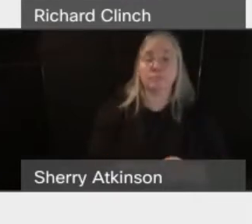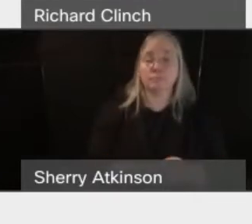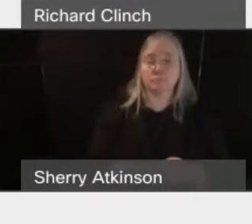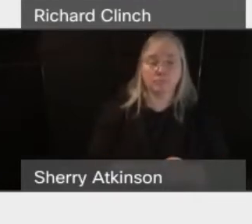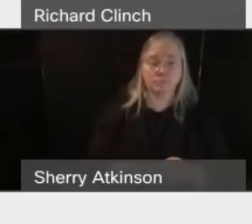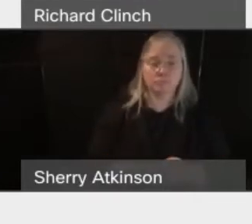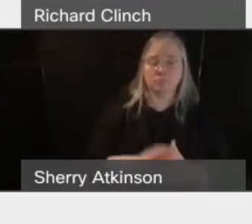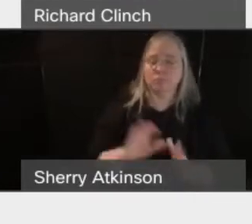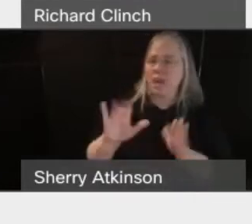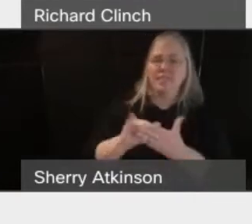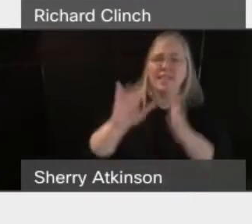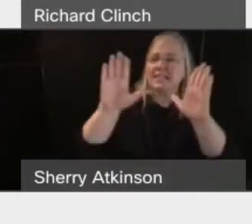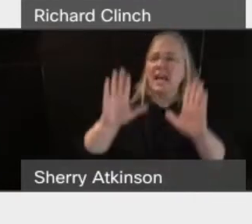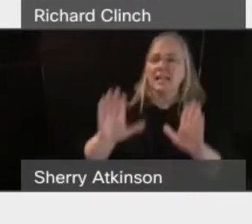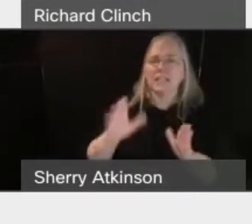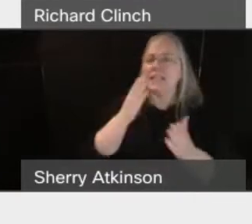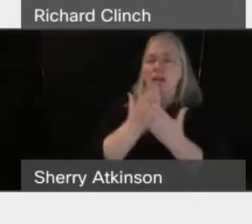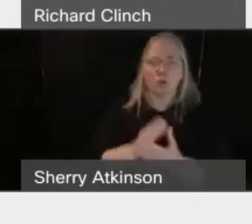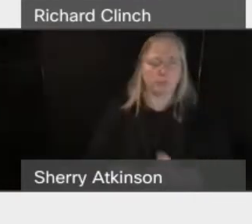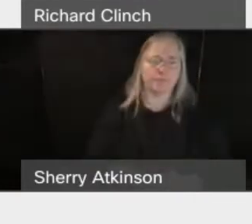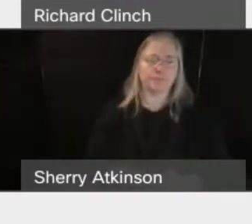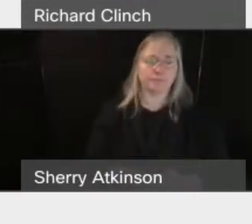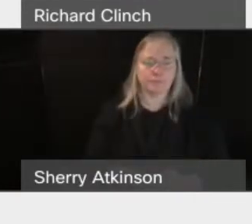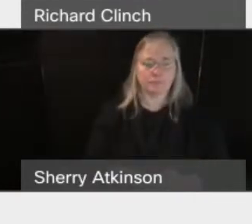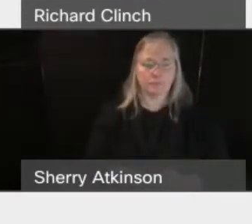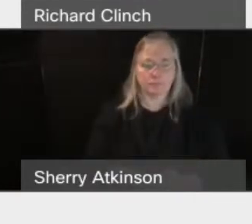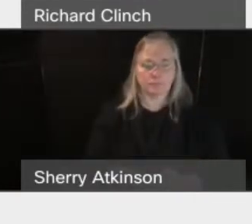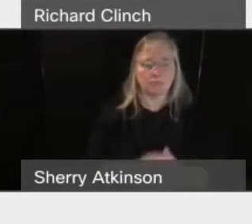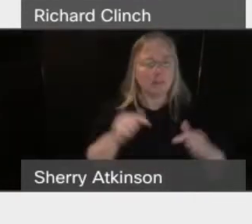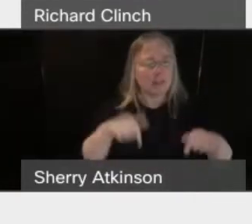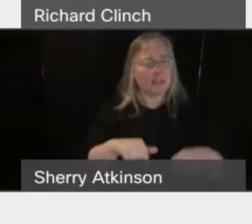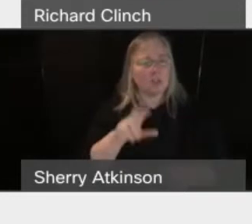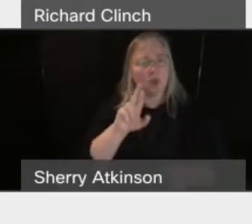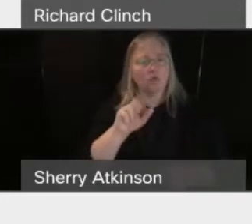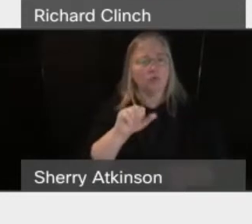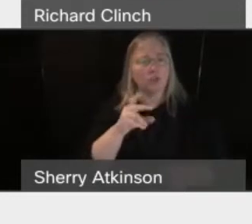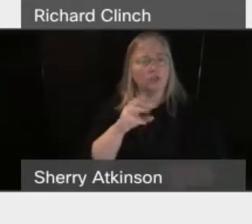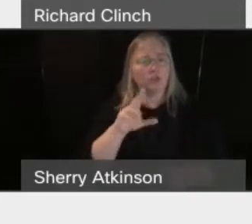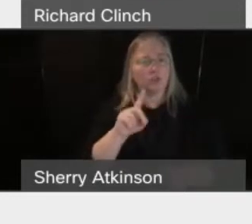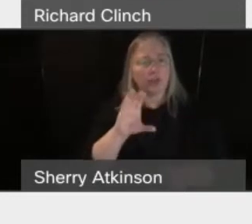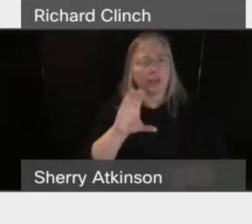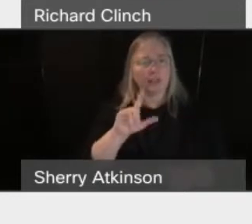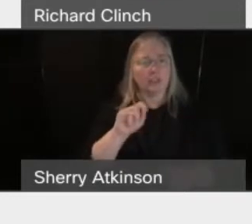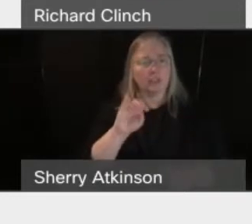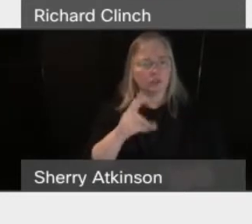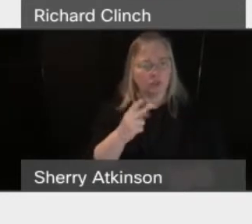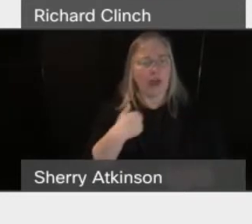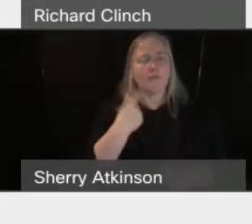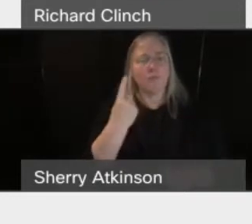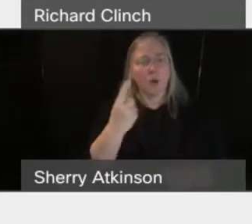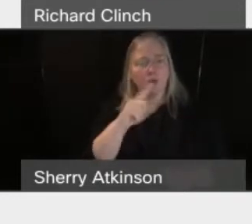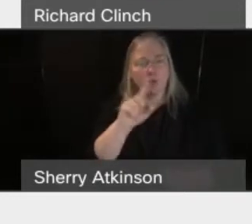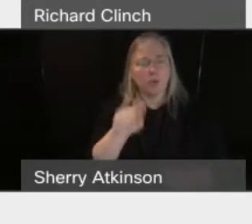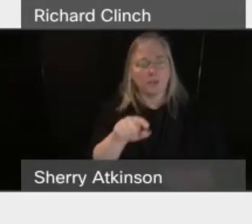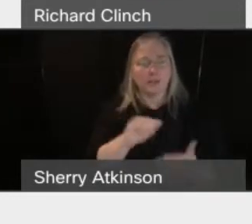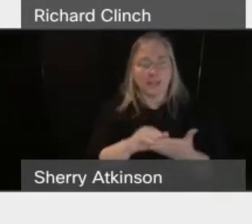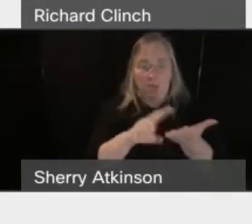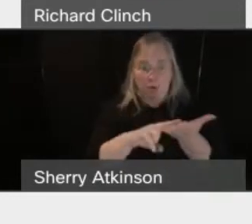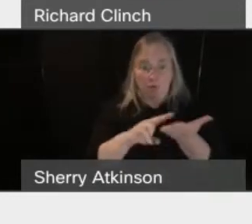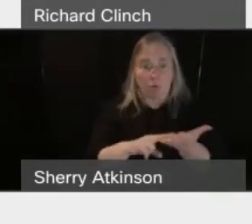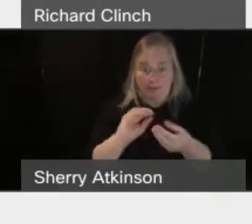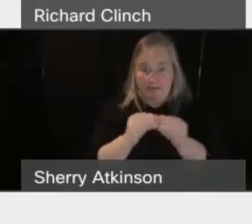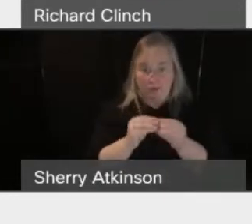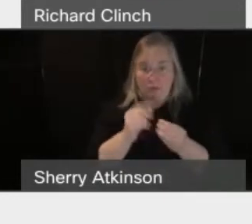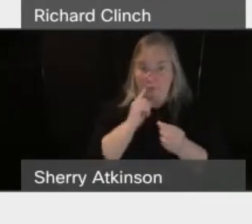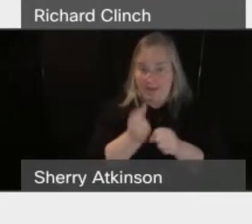That's excellent. Thank you. This is Richard Clinch. I have one question, which is the enrollment figures for the next